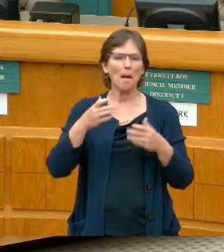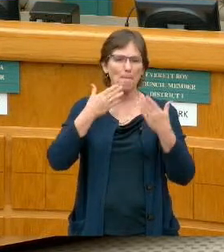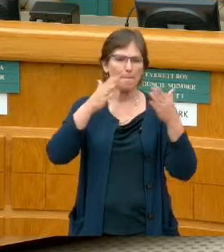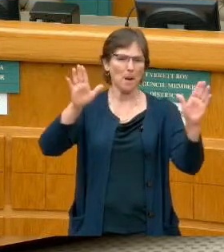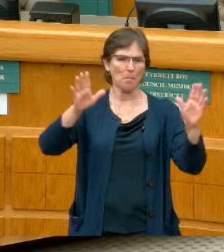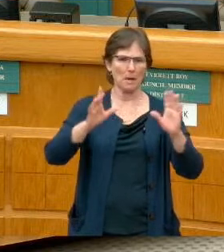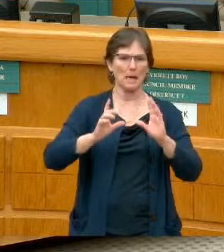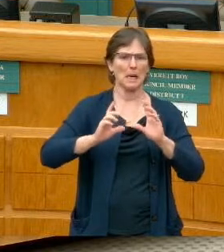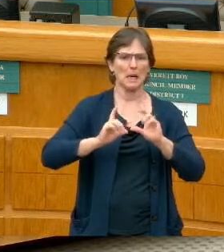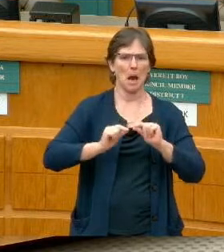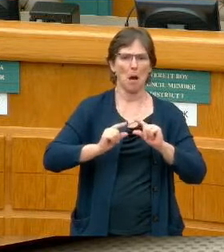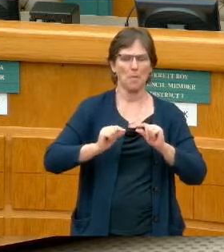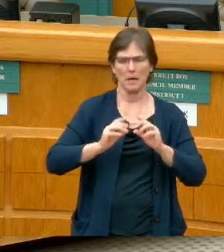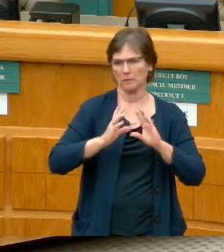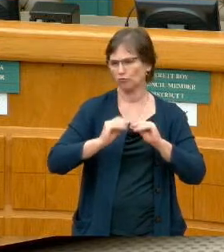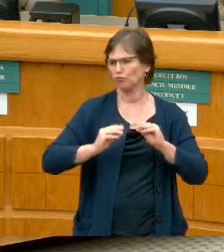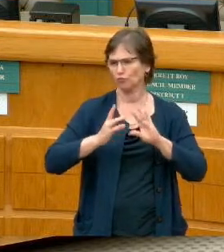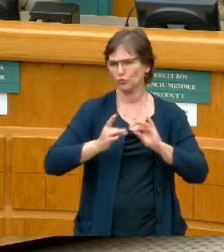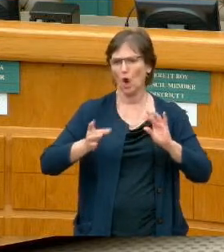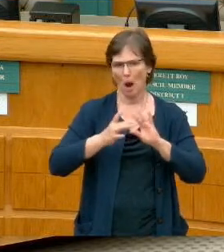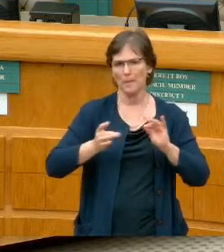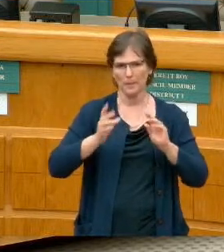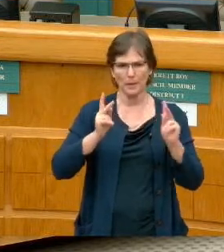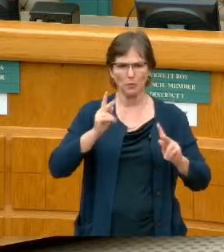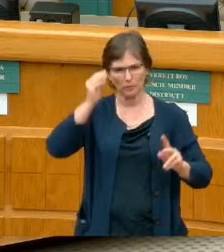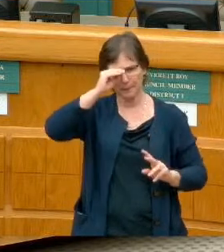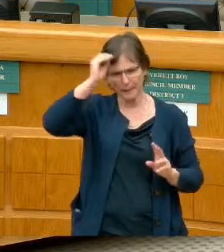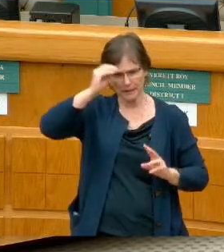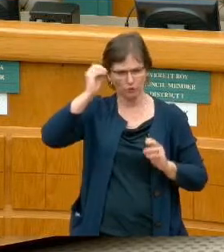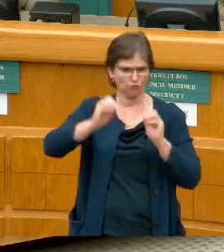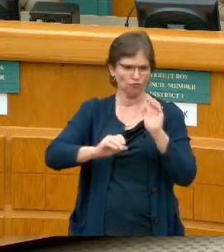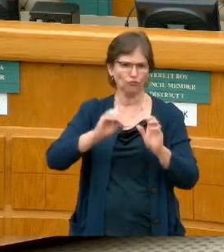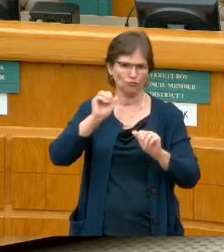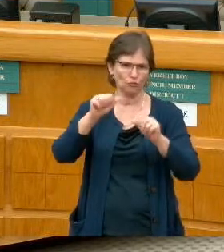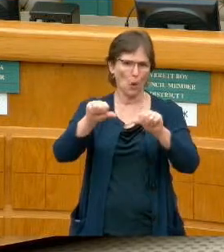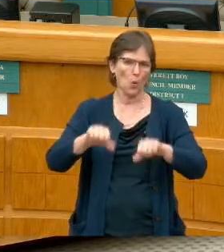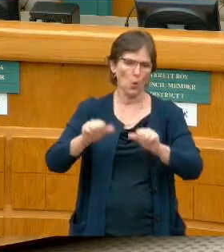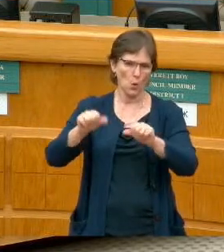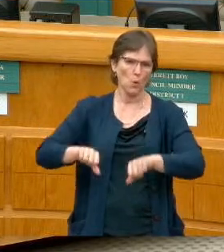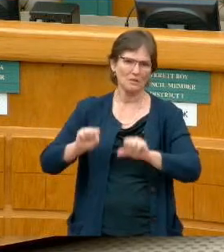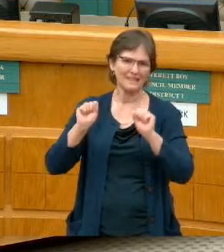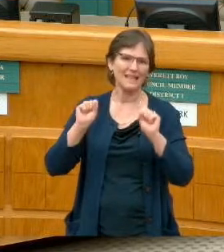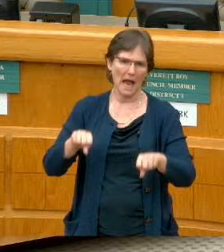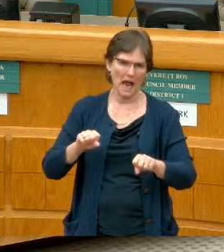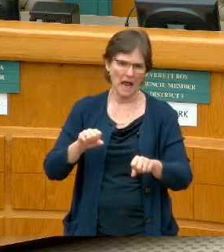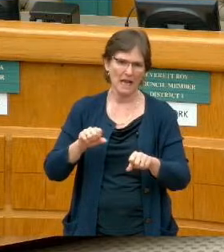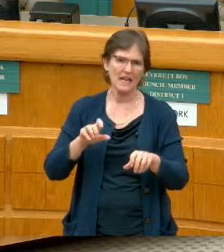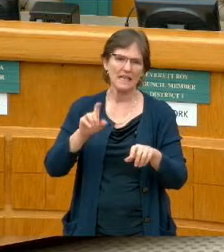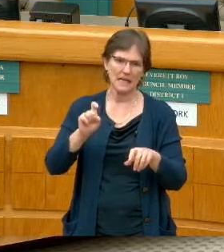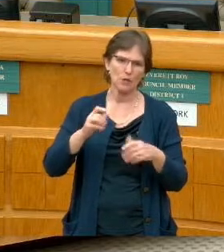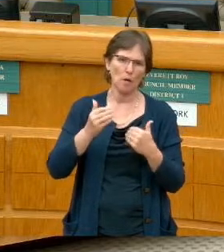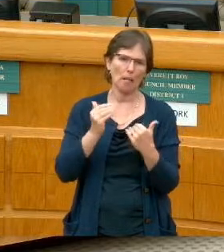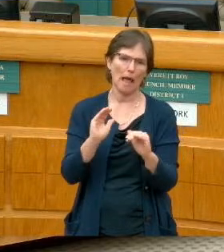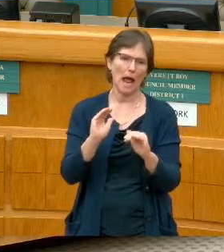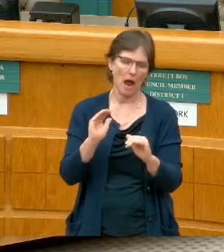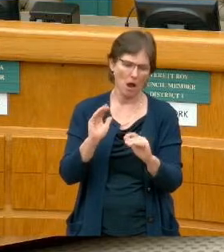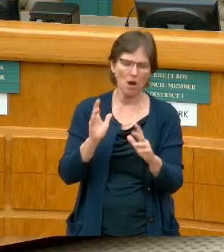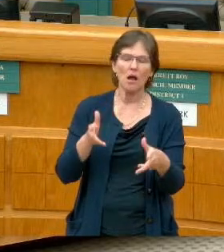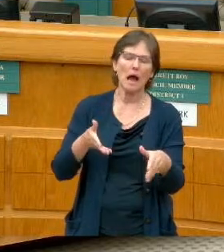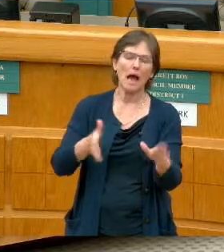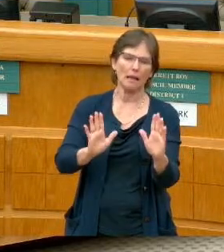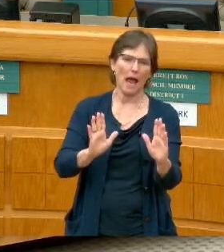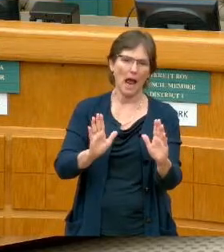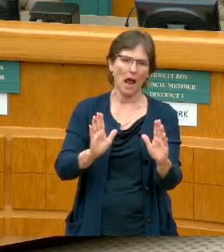comment if that doesn't apply in the fine print when the legal people look at it. But we'll continue